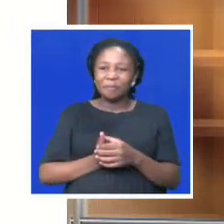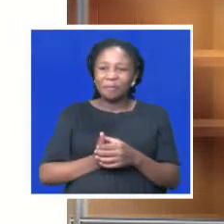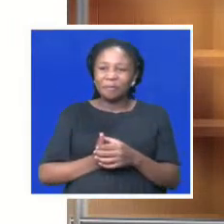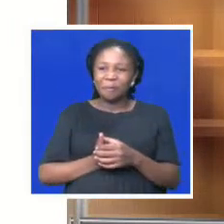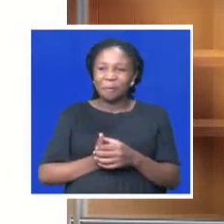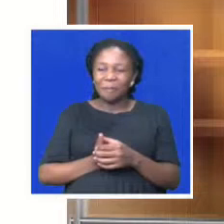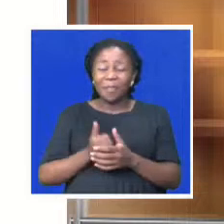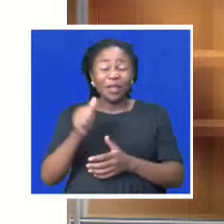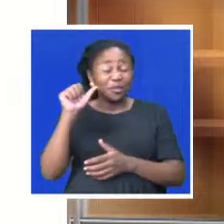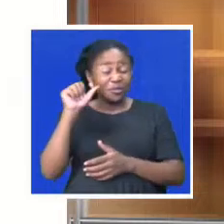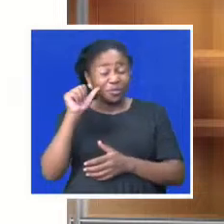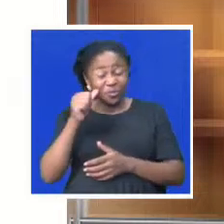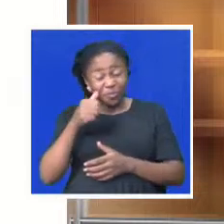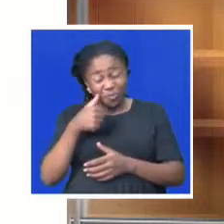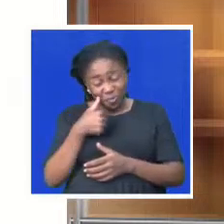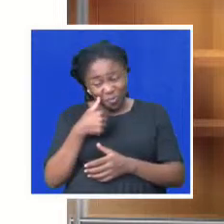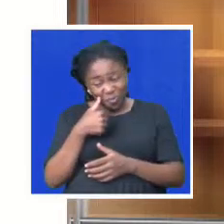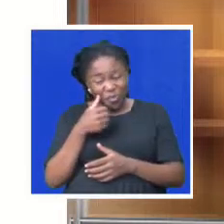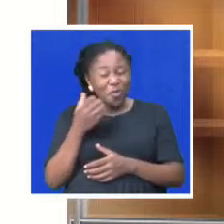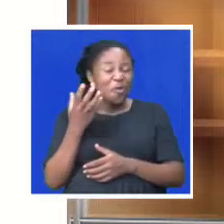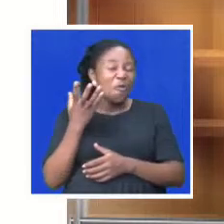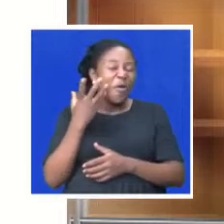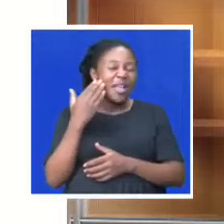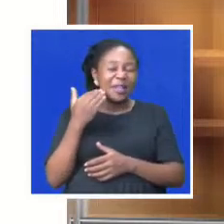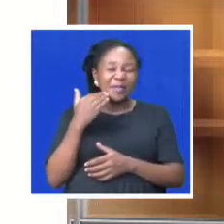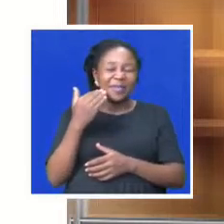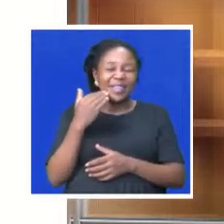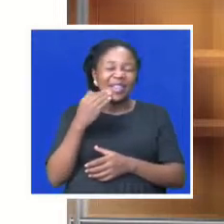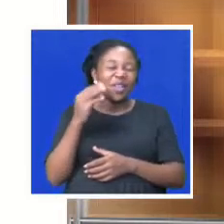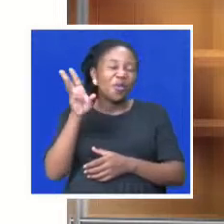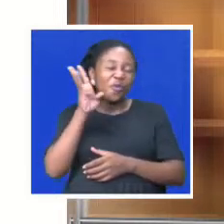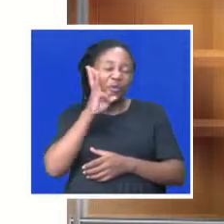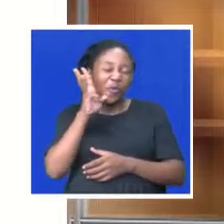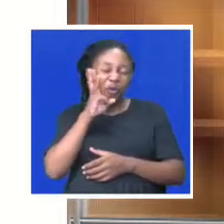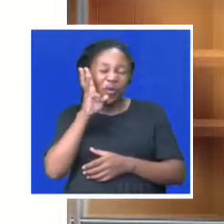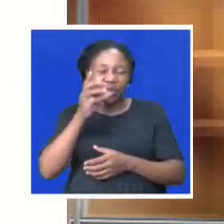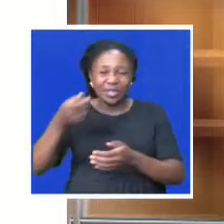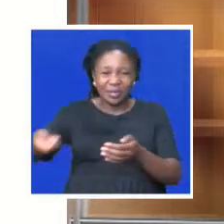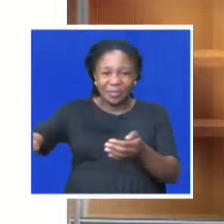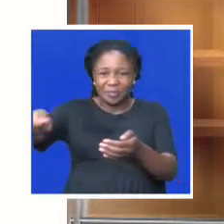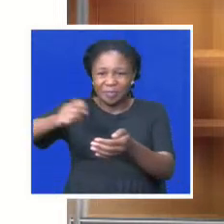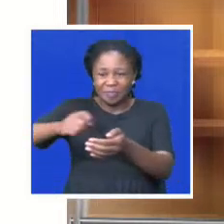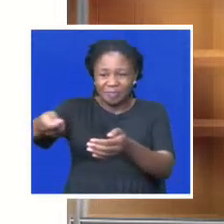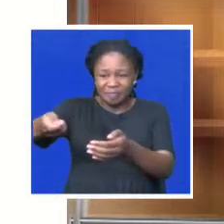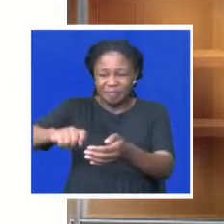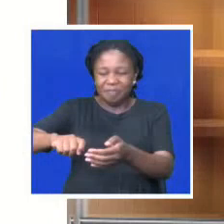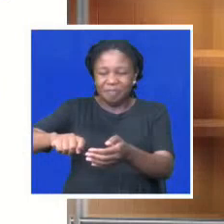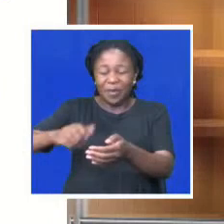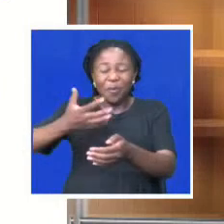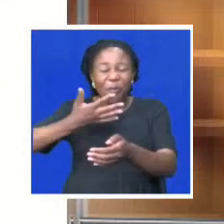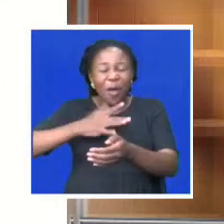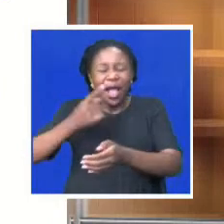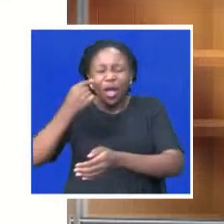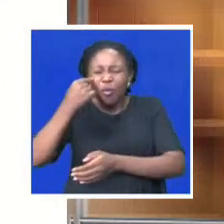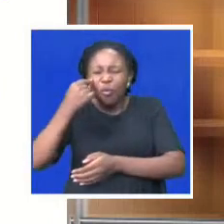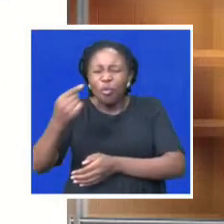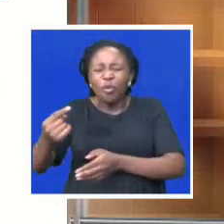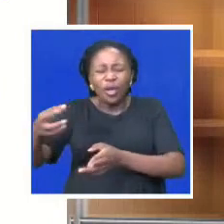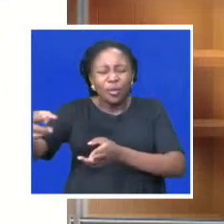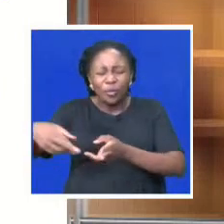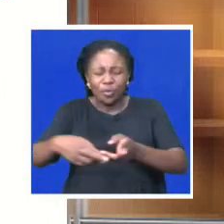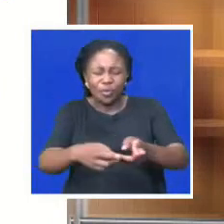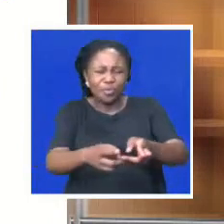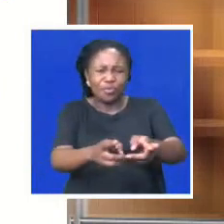the pathway to the river. You will see that there are beautiful flowers that grow